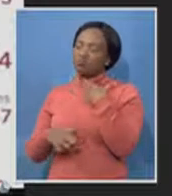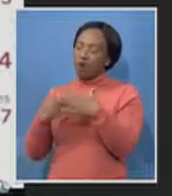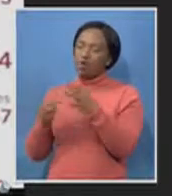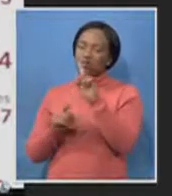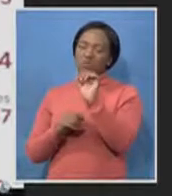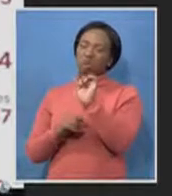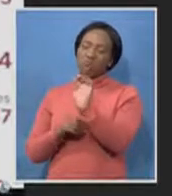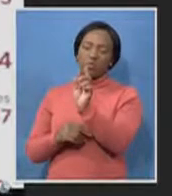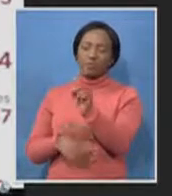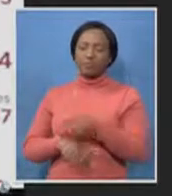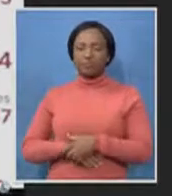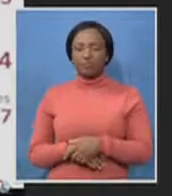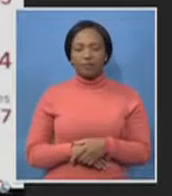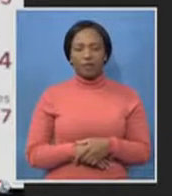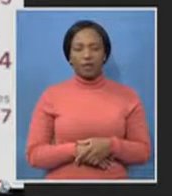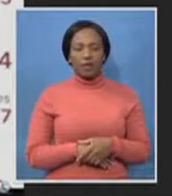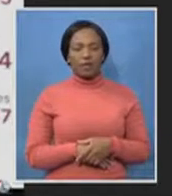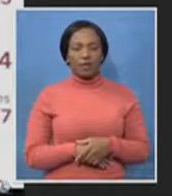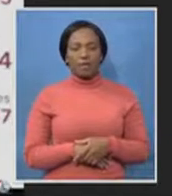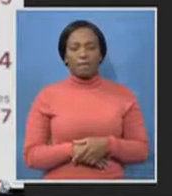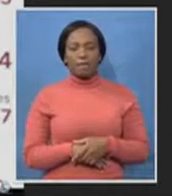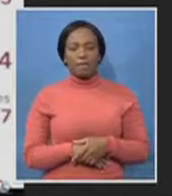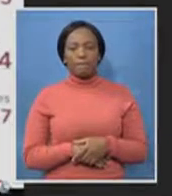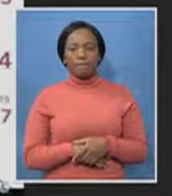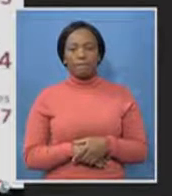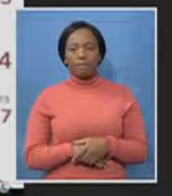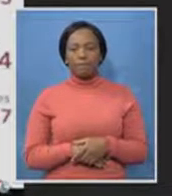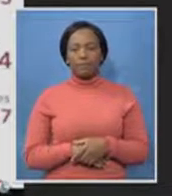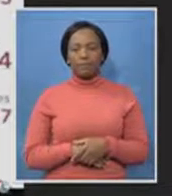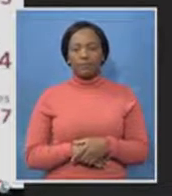Okay, my question was, or is,